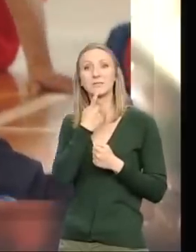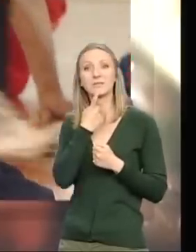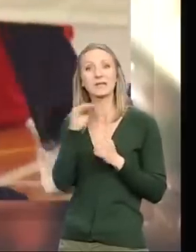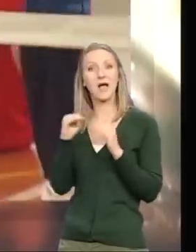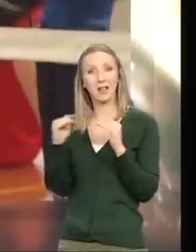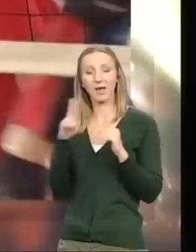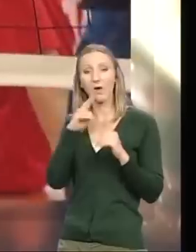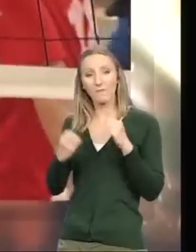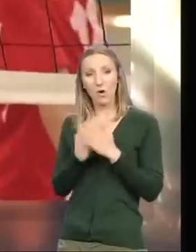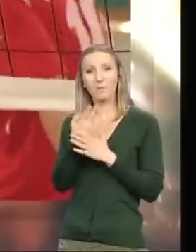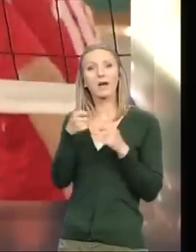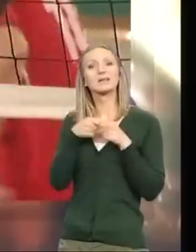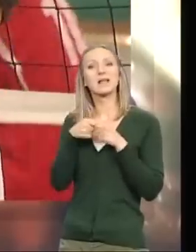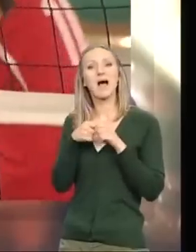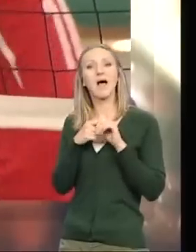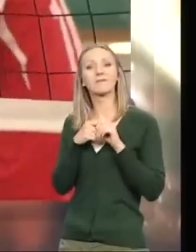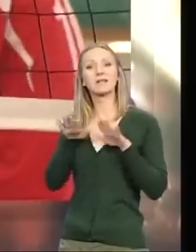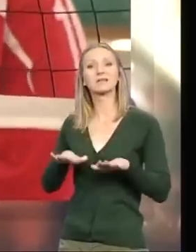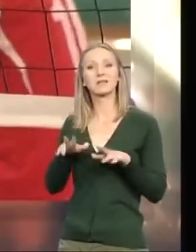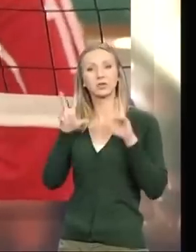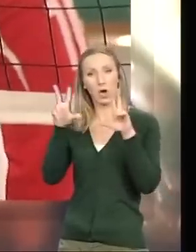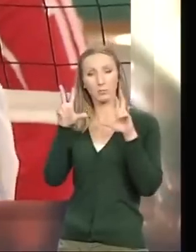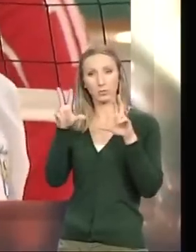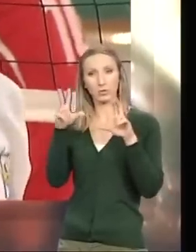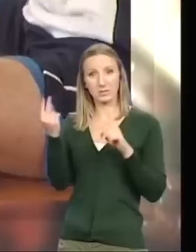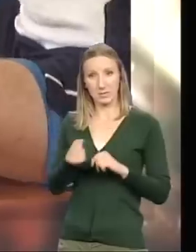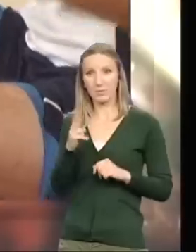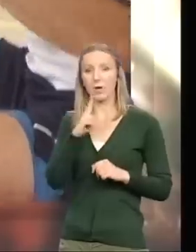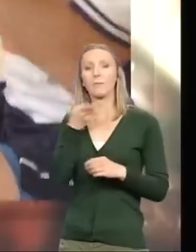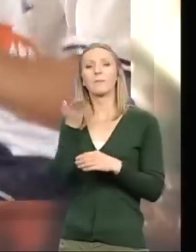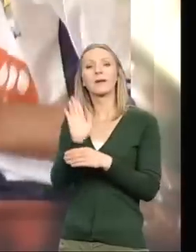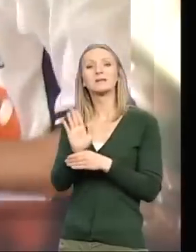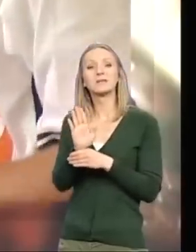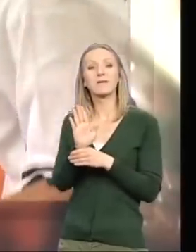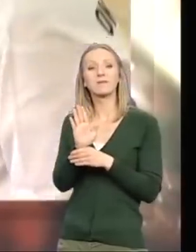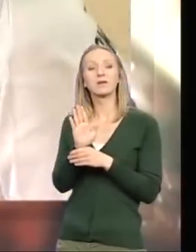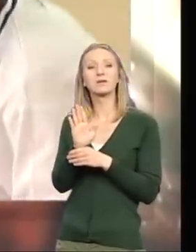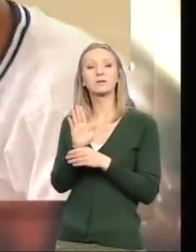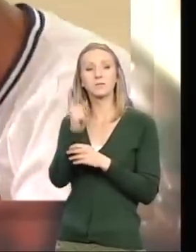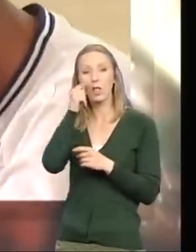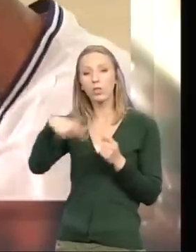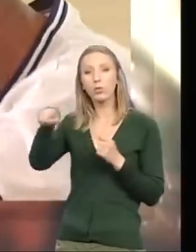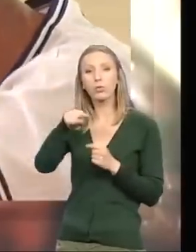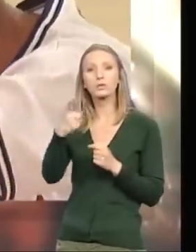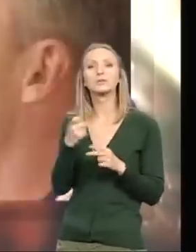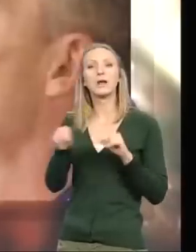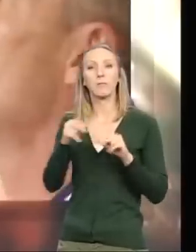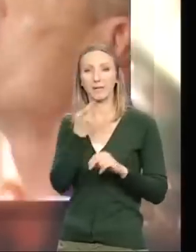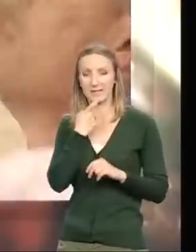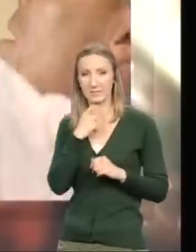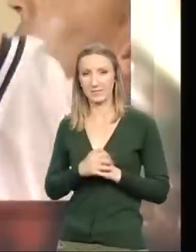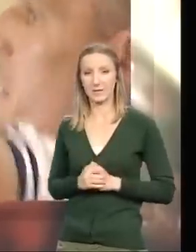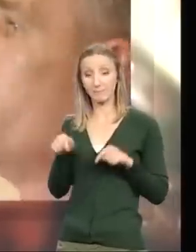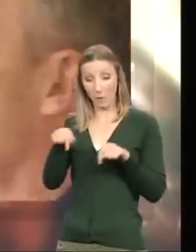is formed in the Savez for the next tournament of Serbia, which are the participants of the people of the Srpske